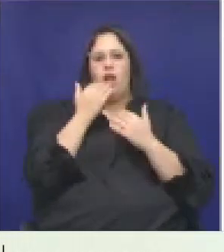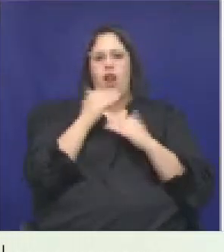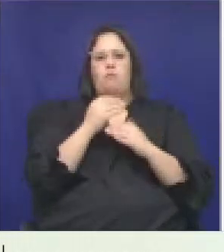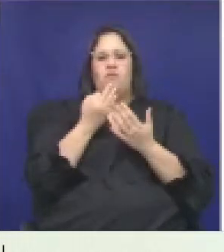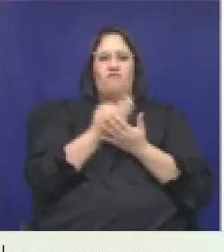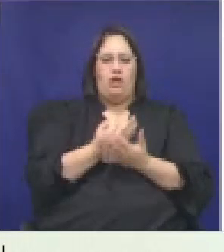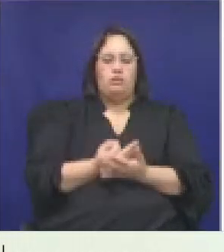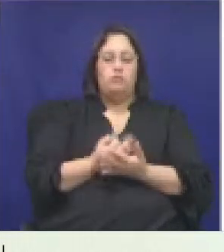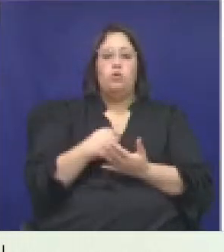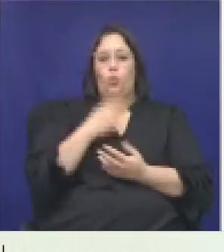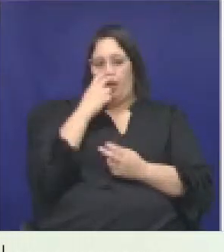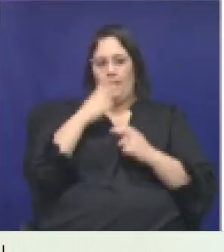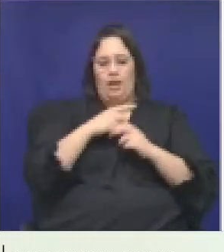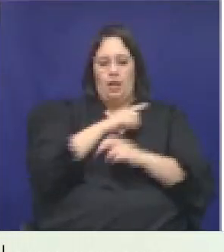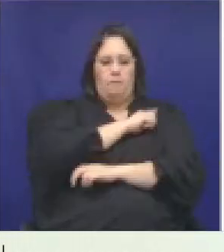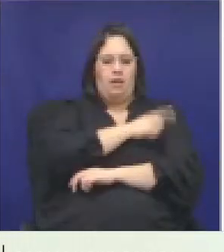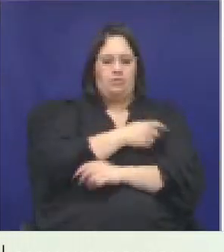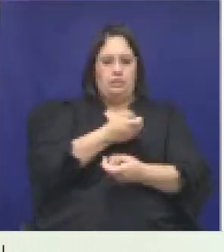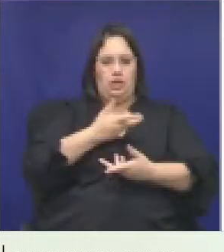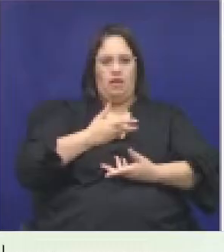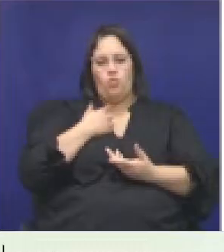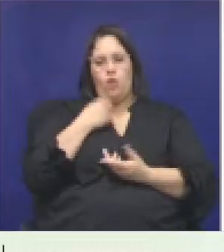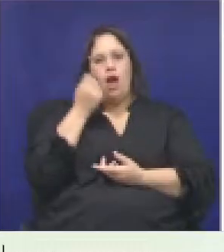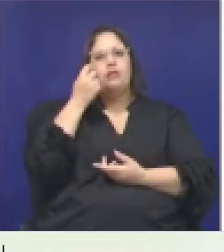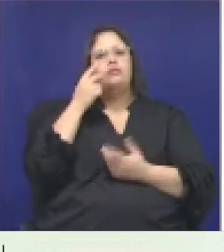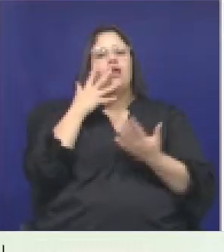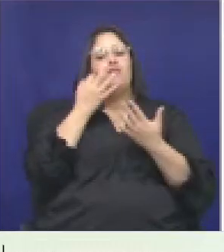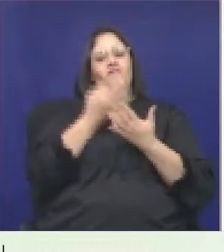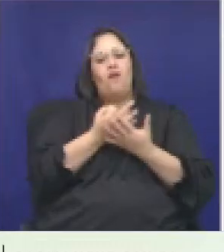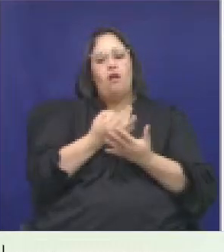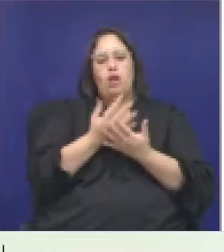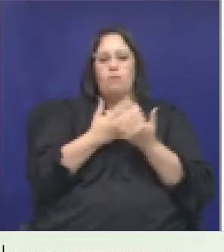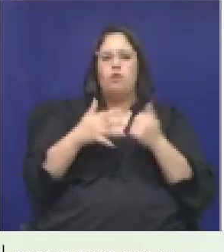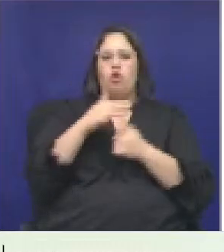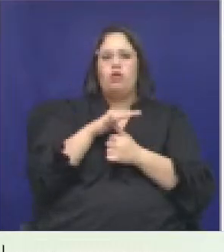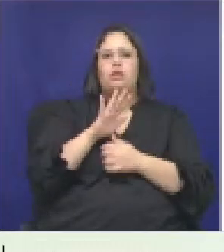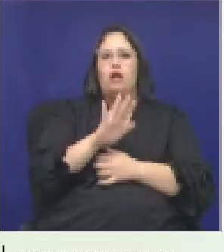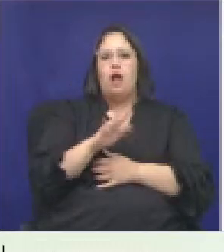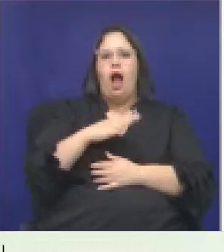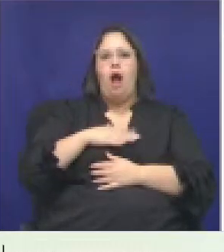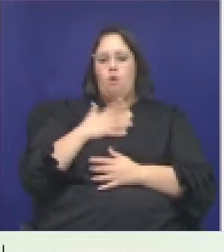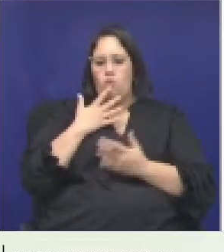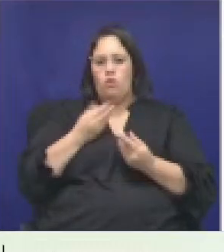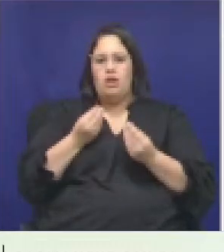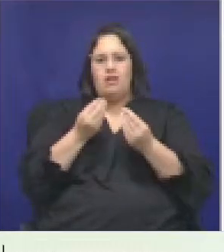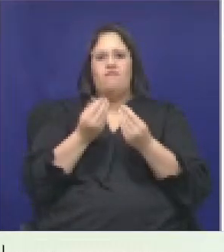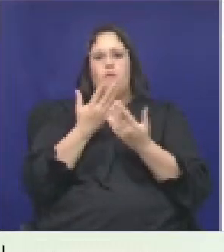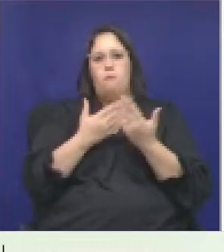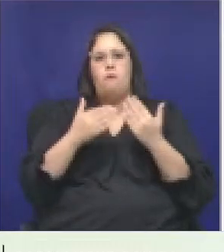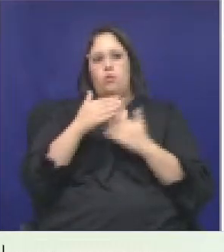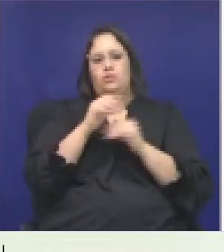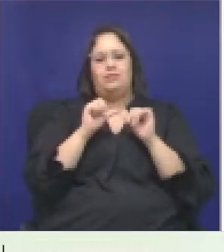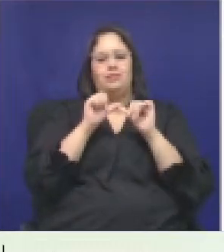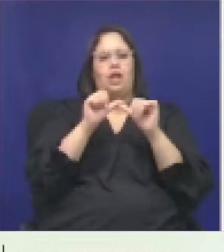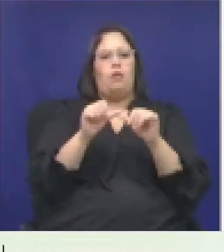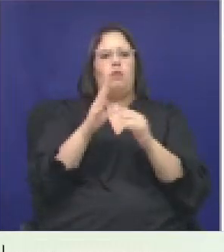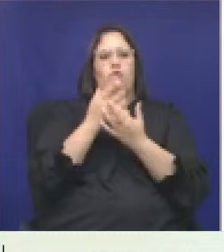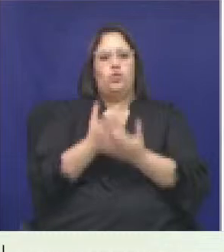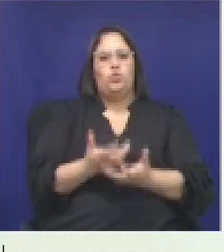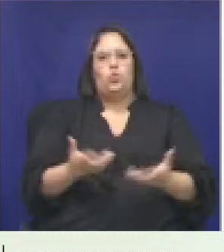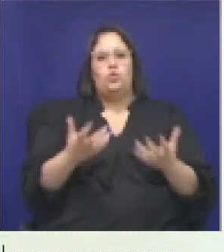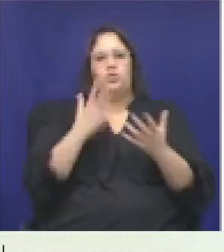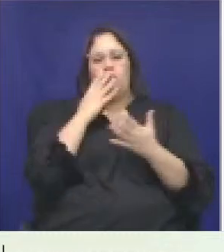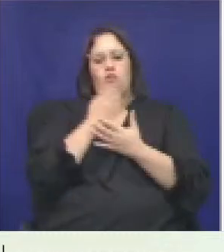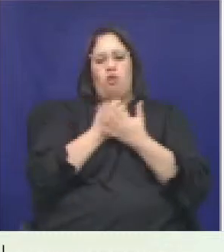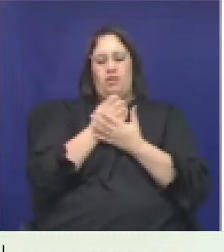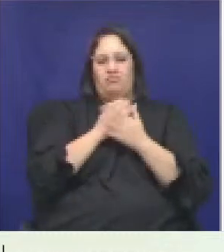funds. We need the capacity to understand which of our funding priorities delivers the most sustainable socio-economic dividend.